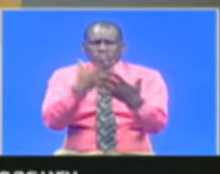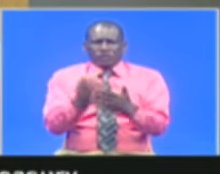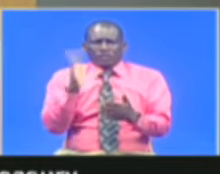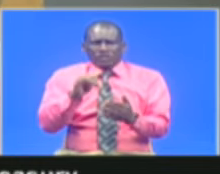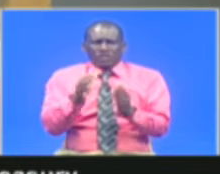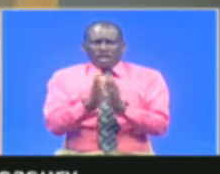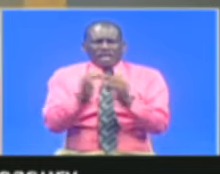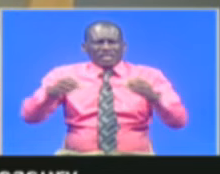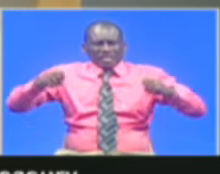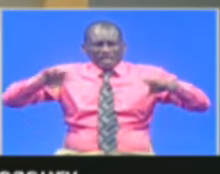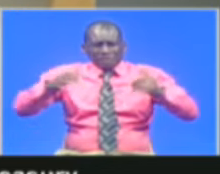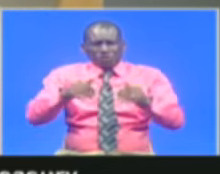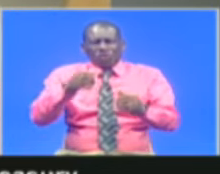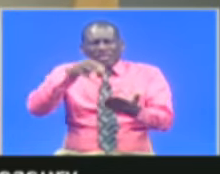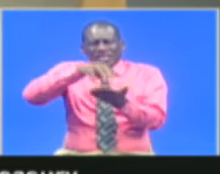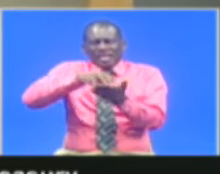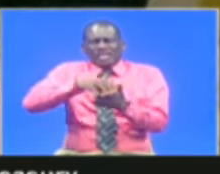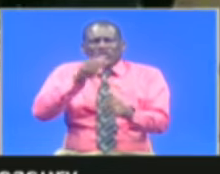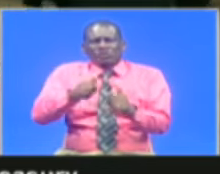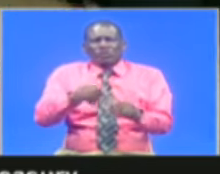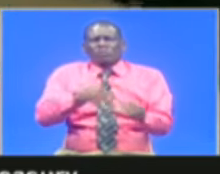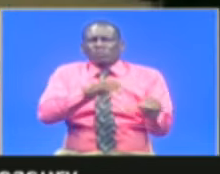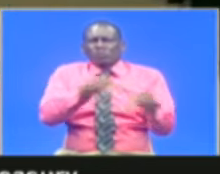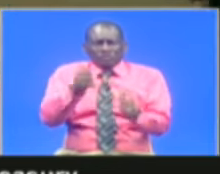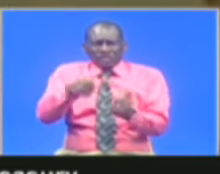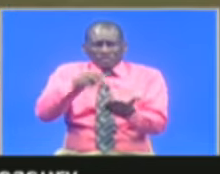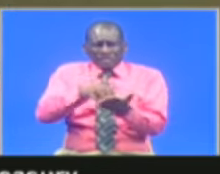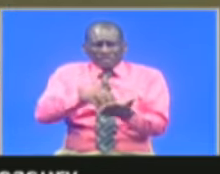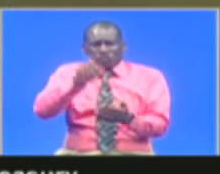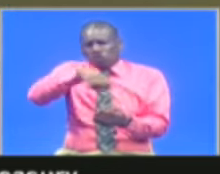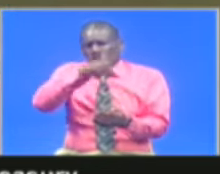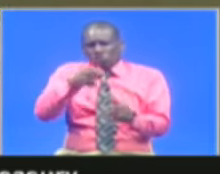is unclear what charges he will be facing. Charity Mwangi, NTV.